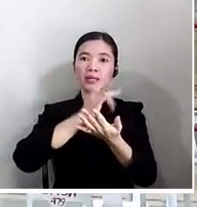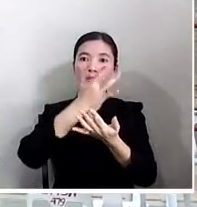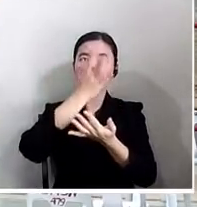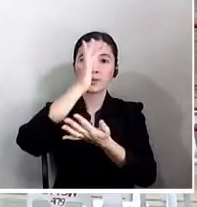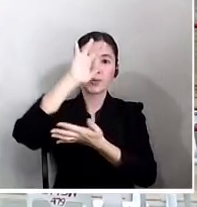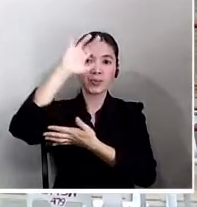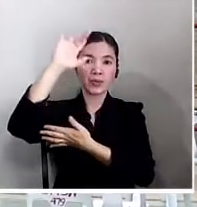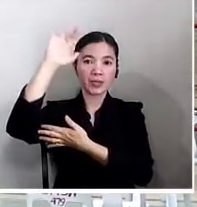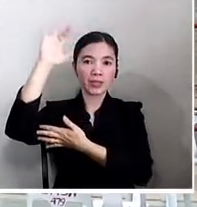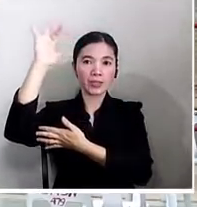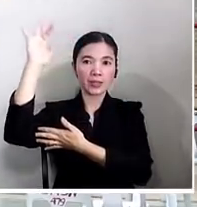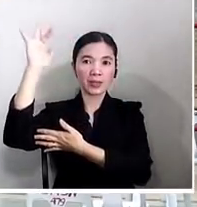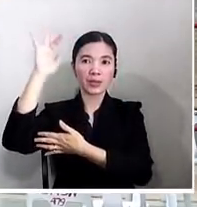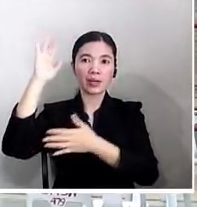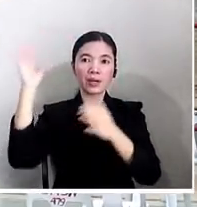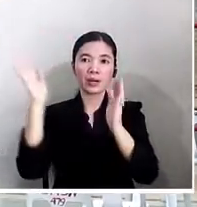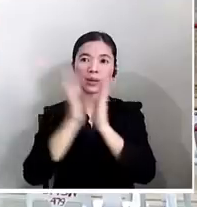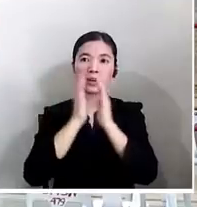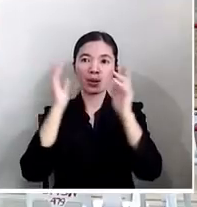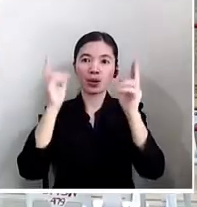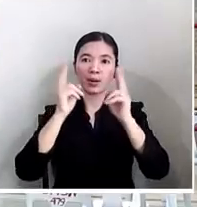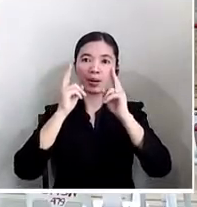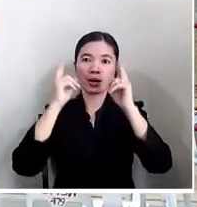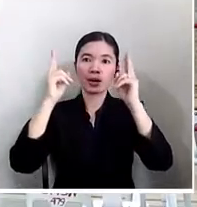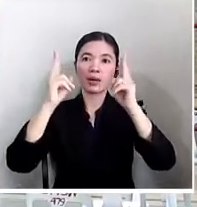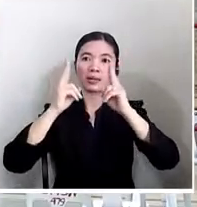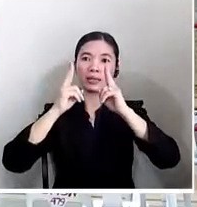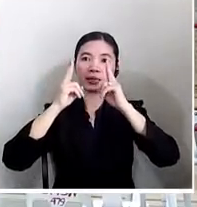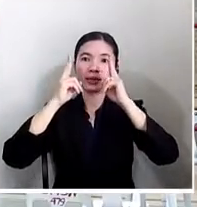filled with your glory,